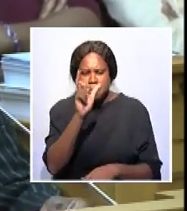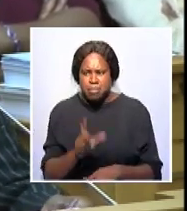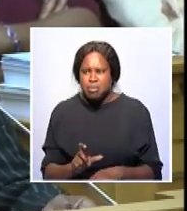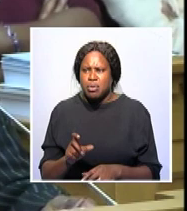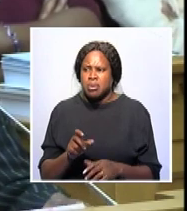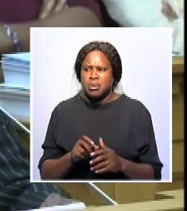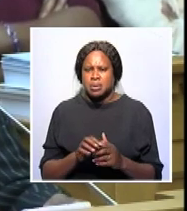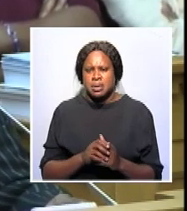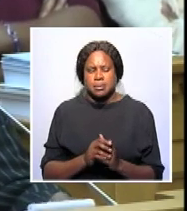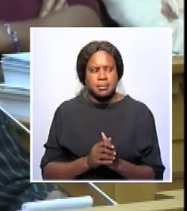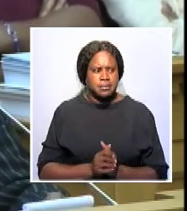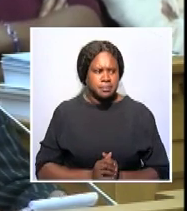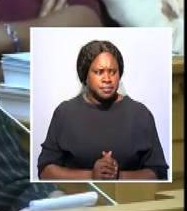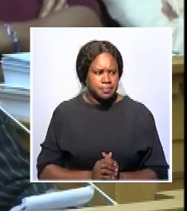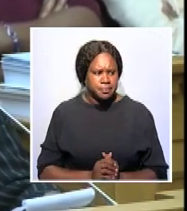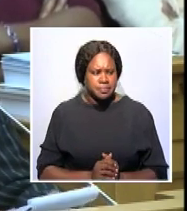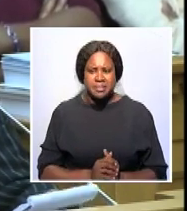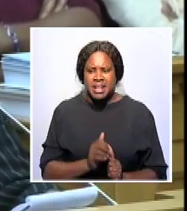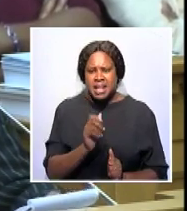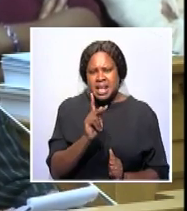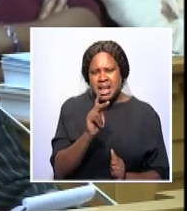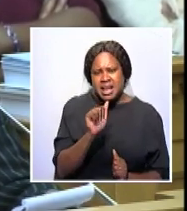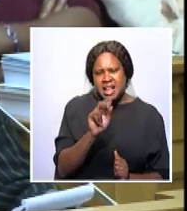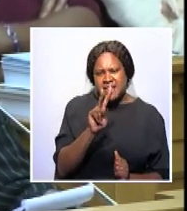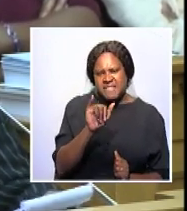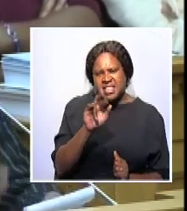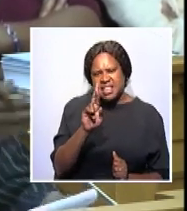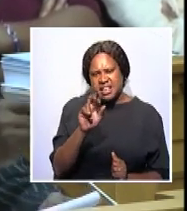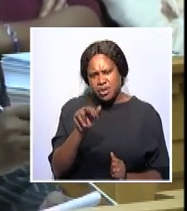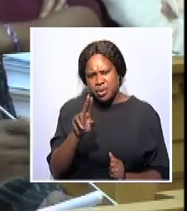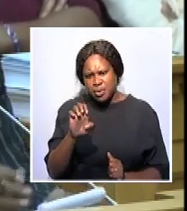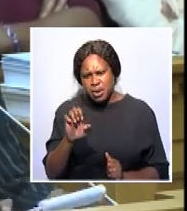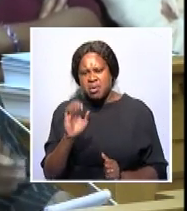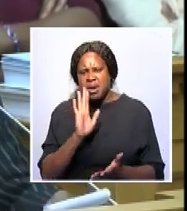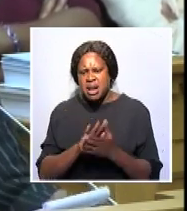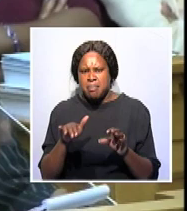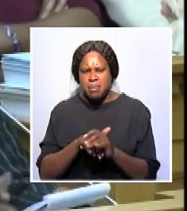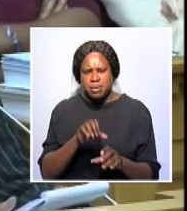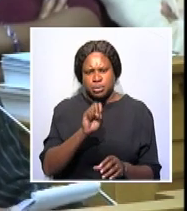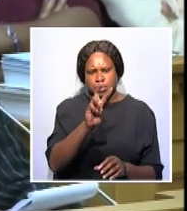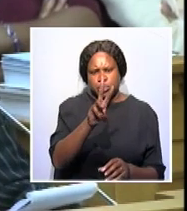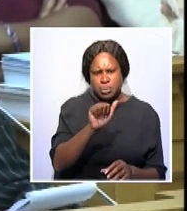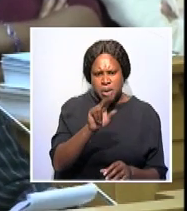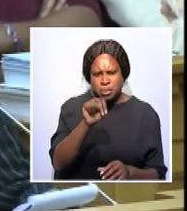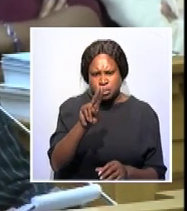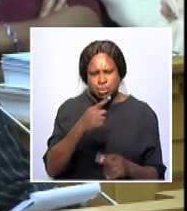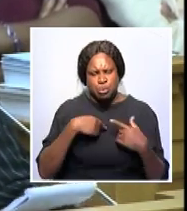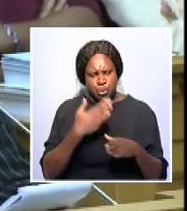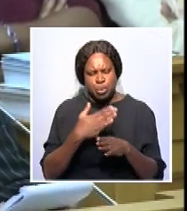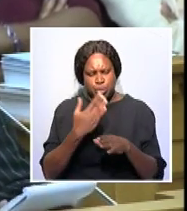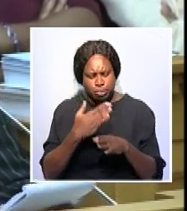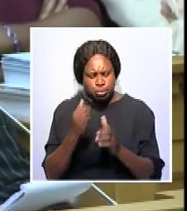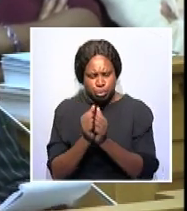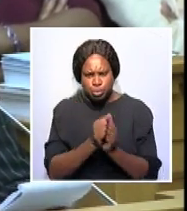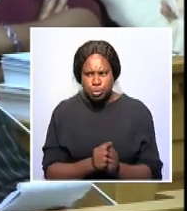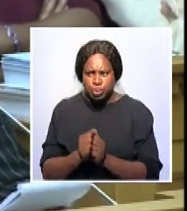above that. And Gaviro has been that kind of a person. Even as a member of SWAN, we are always working together. So to a